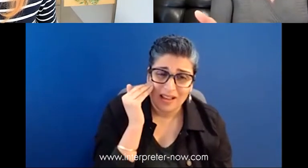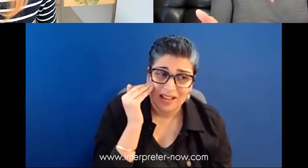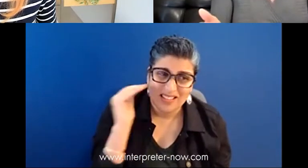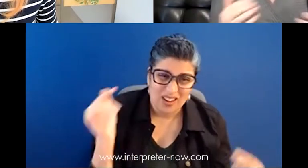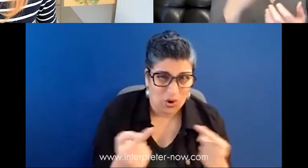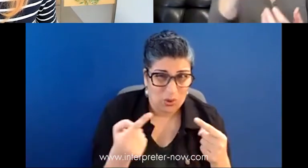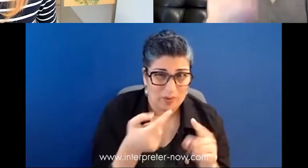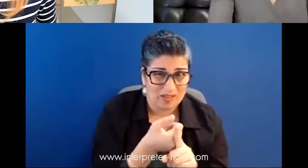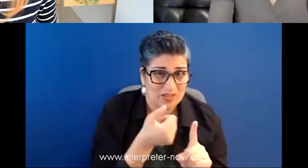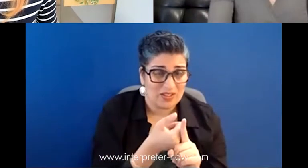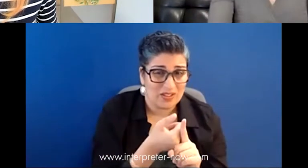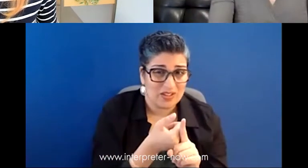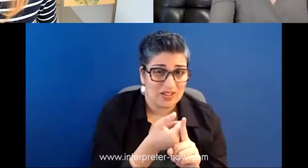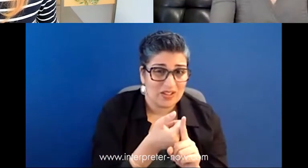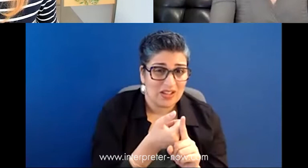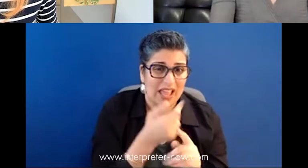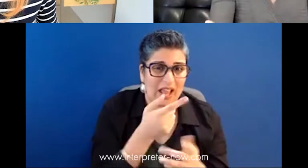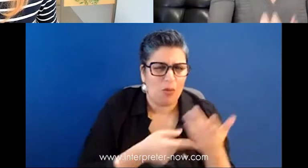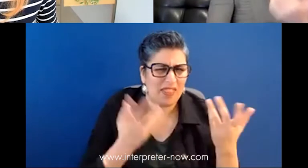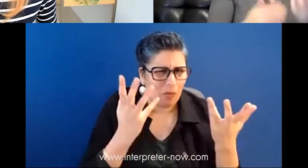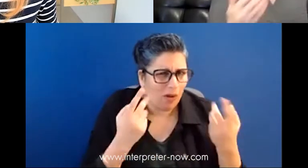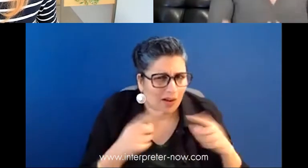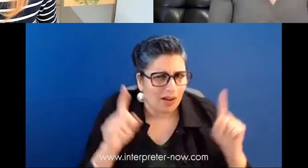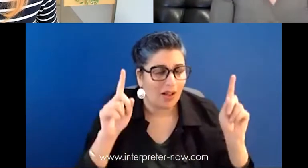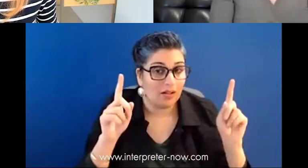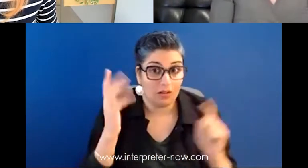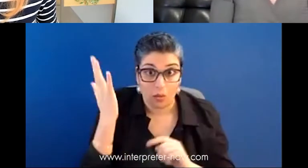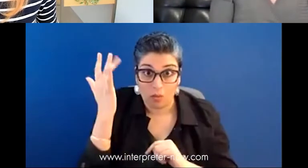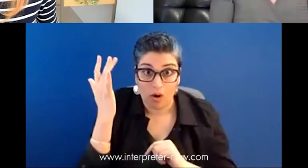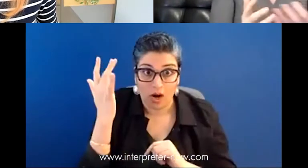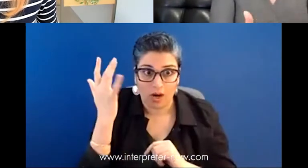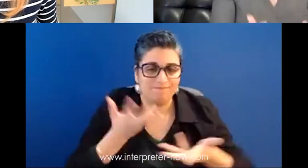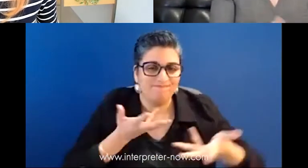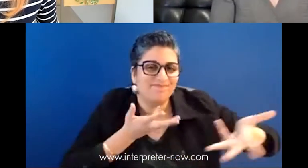themselves and the very things they're trying to accomplish by spending